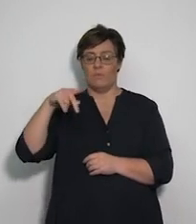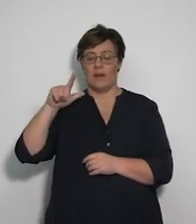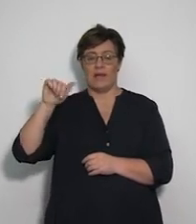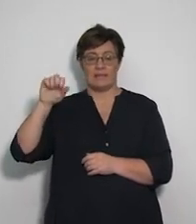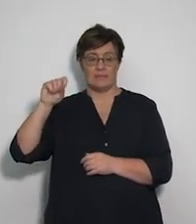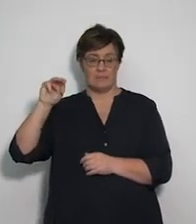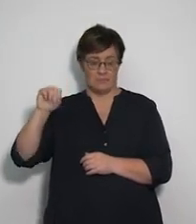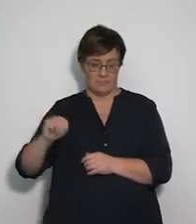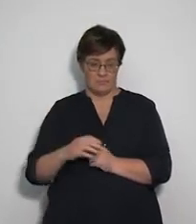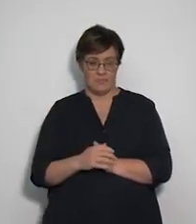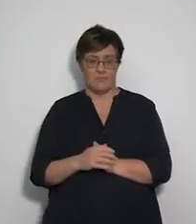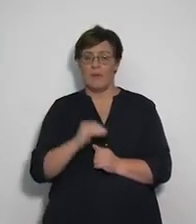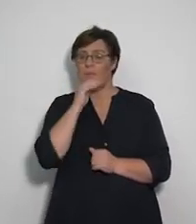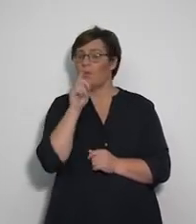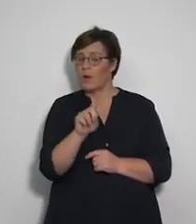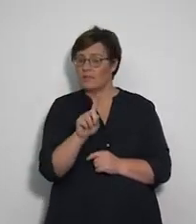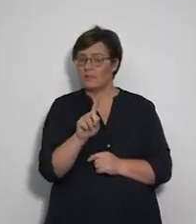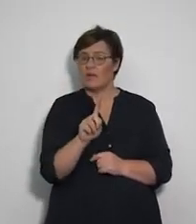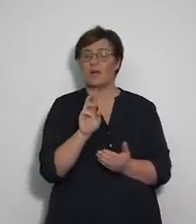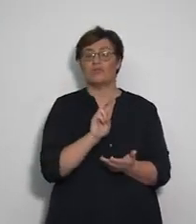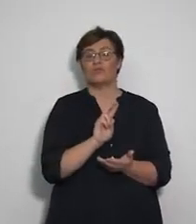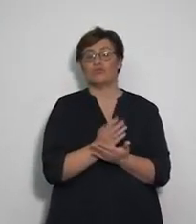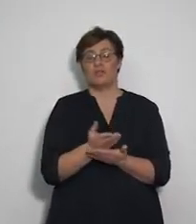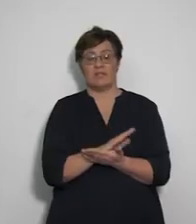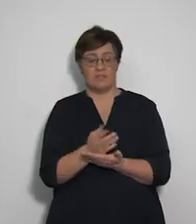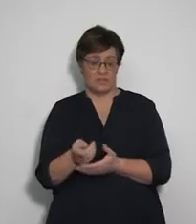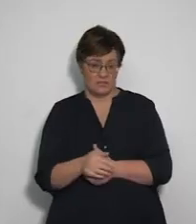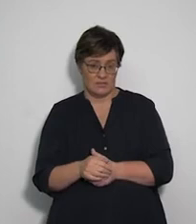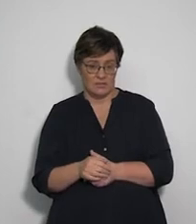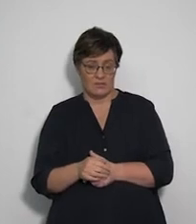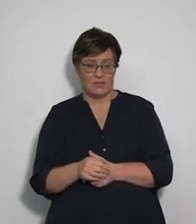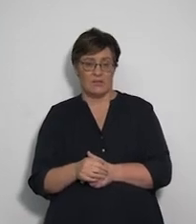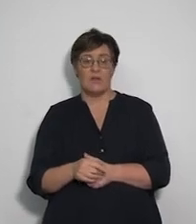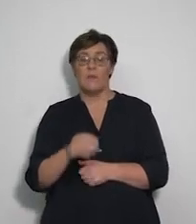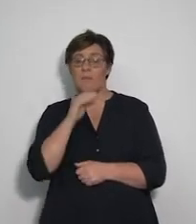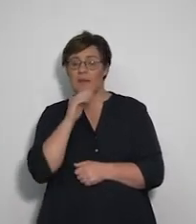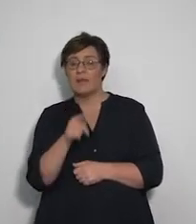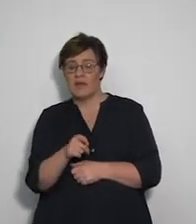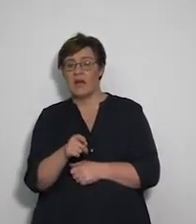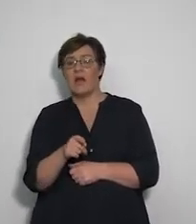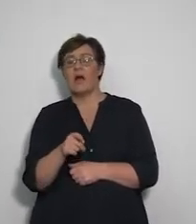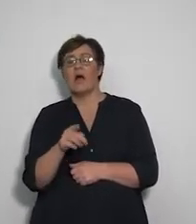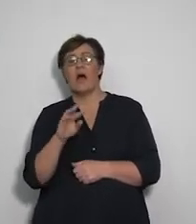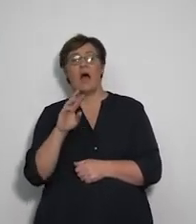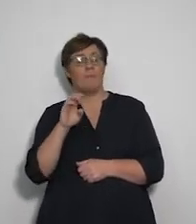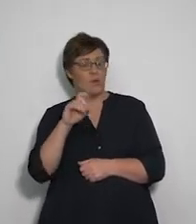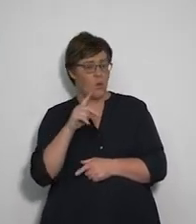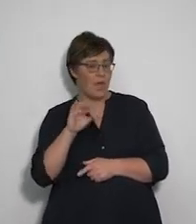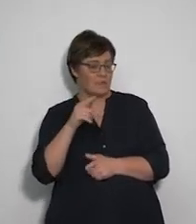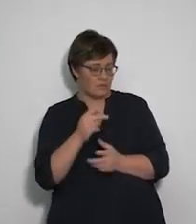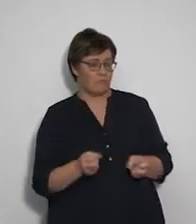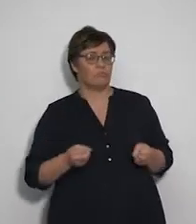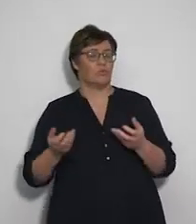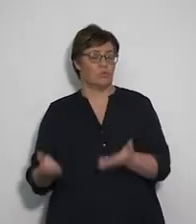again refers to the process of translation, where we see a chain of amino acids being produced, and